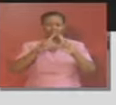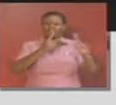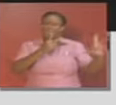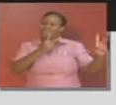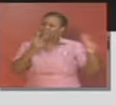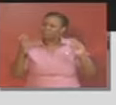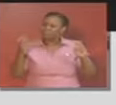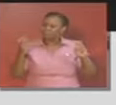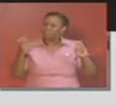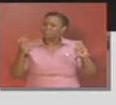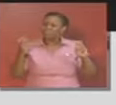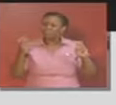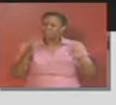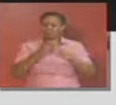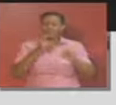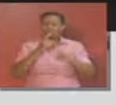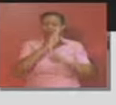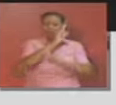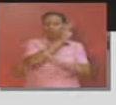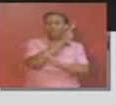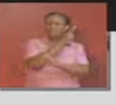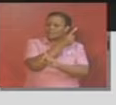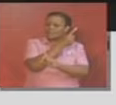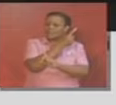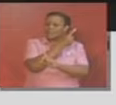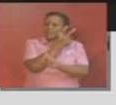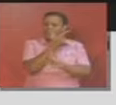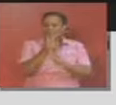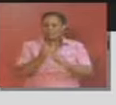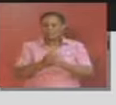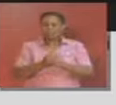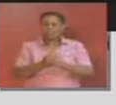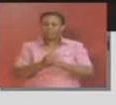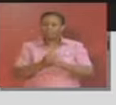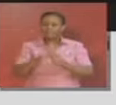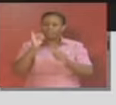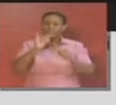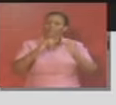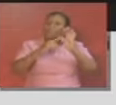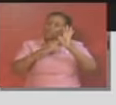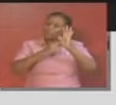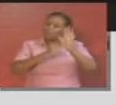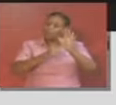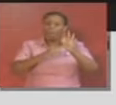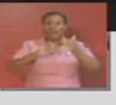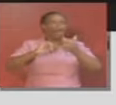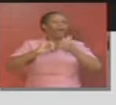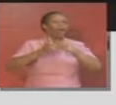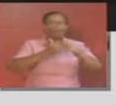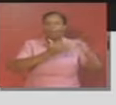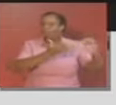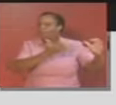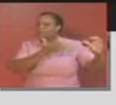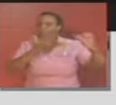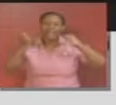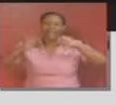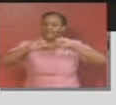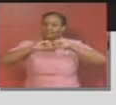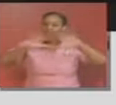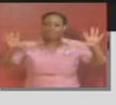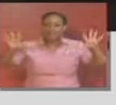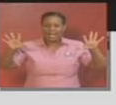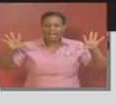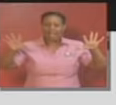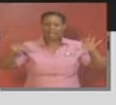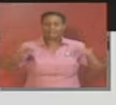with these index cases. And that just goes to show the speed at which, the rate at which this illness